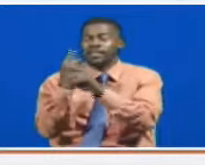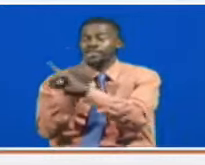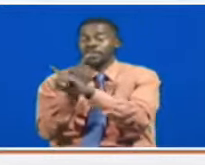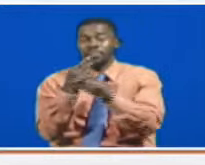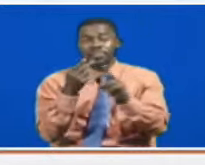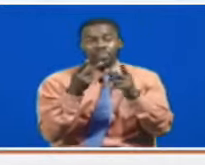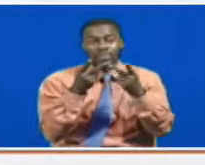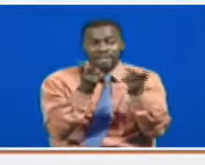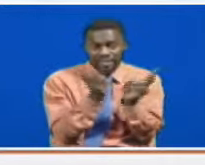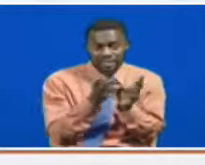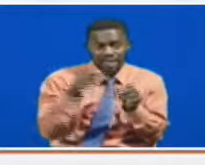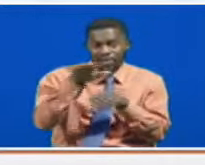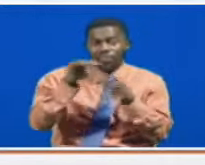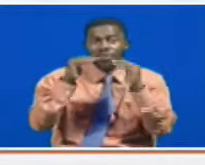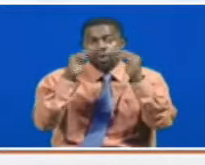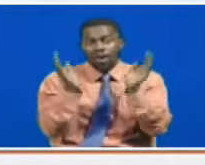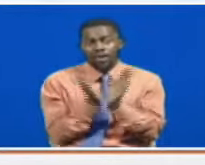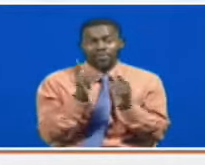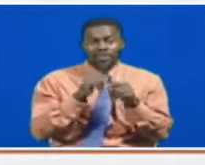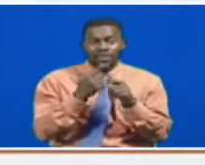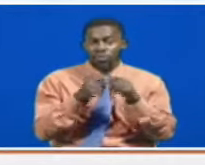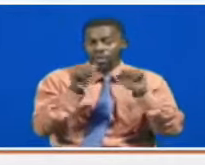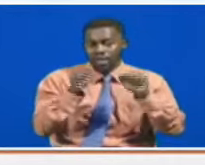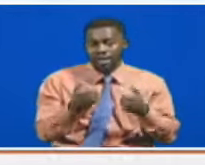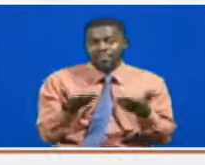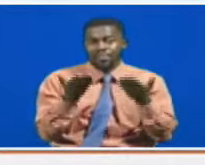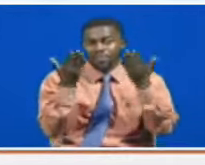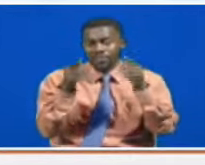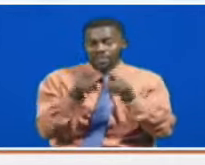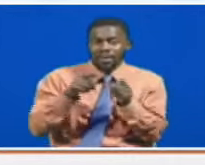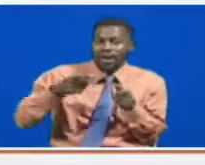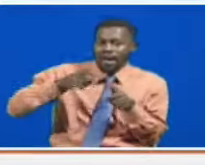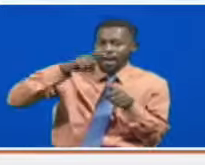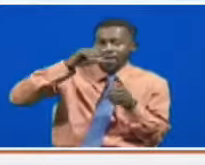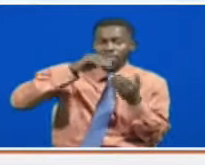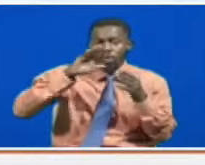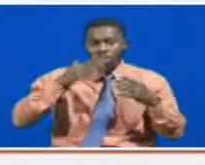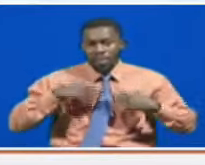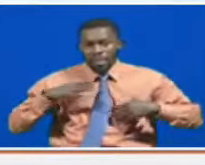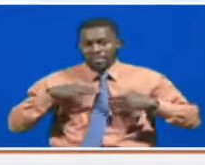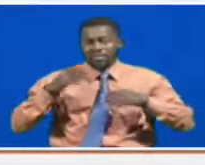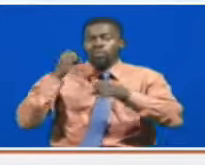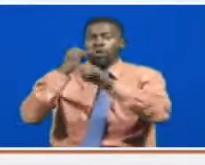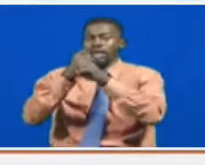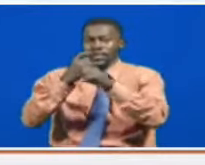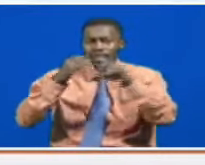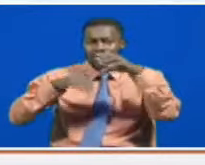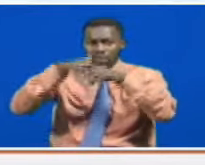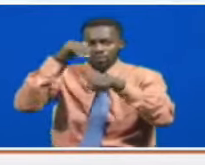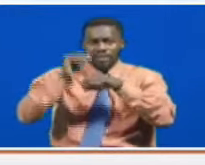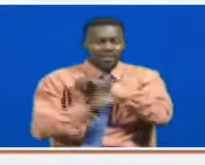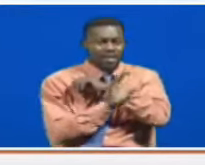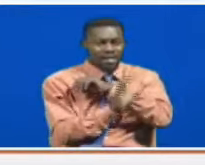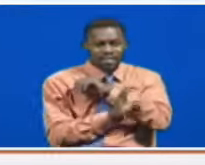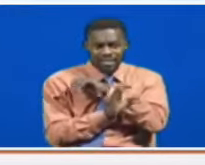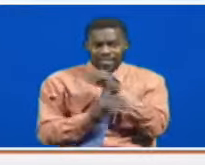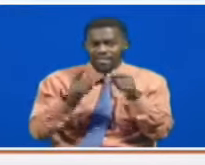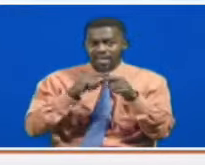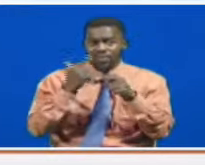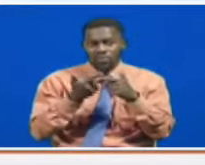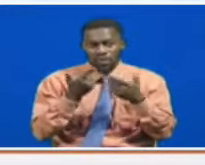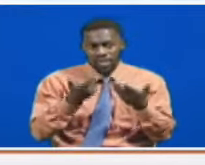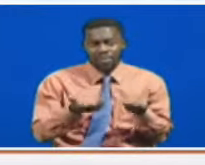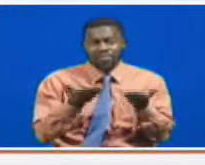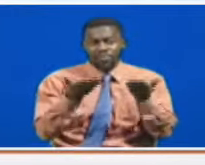world so that we can enhance and we can increase the number of people who are working abroad and also